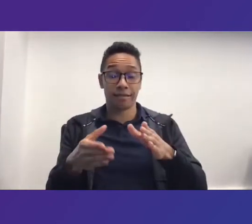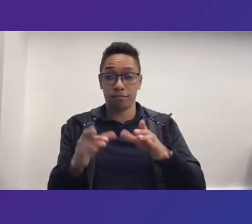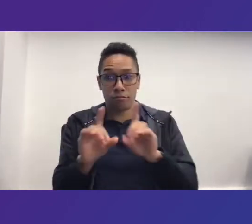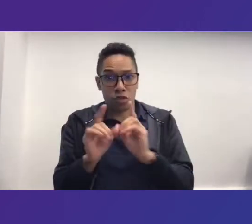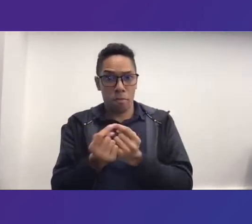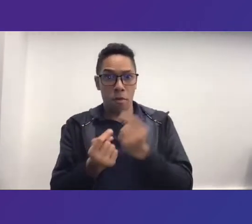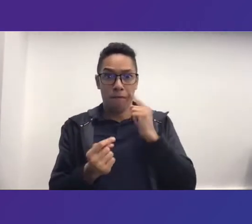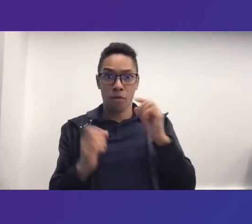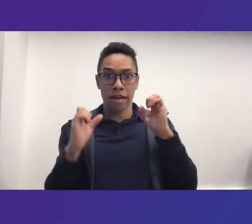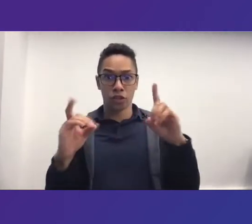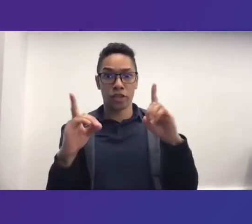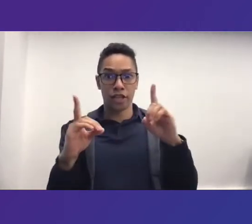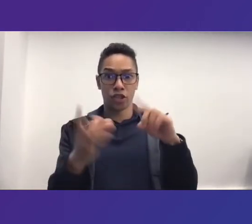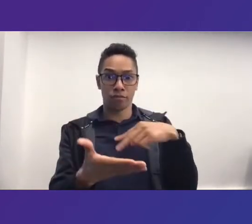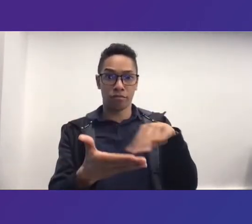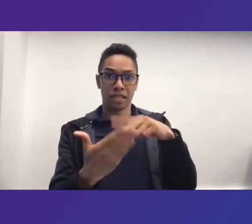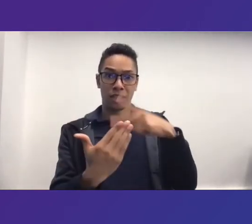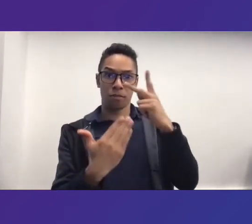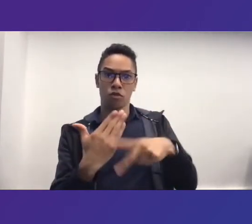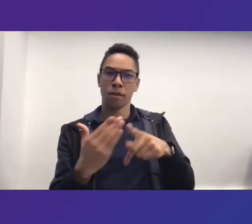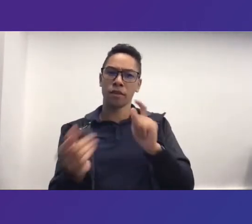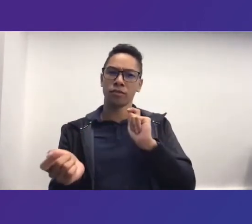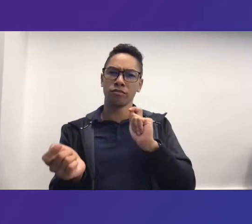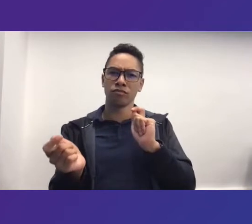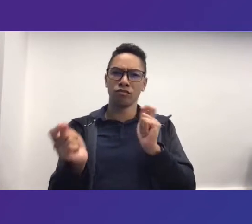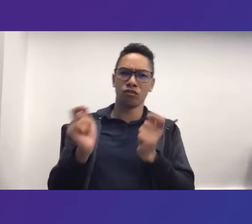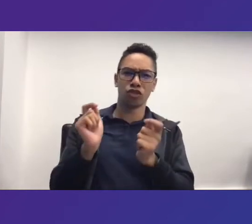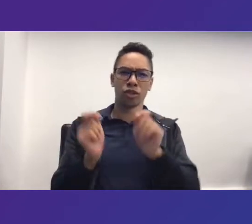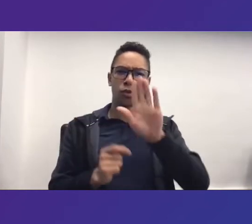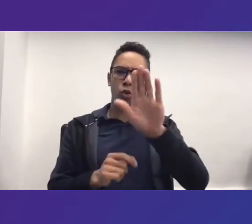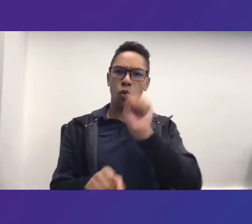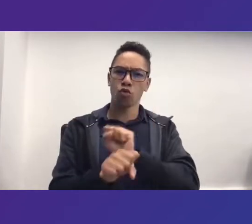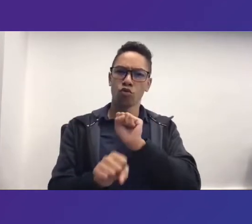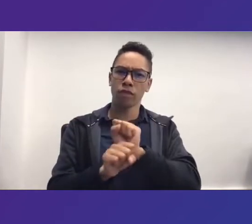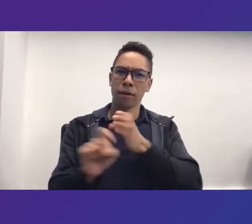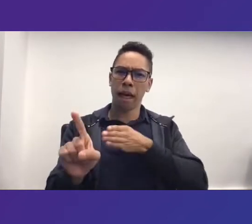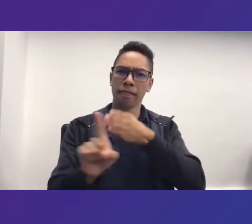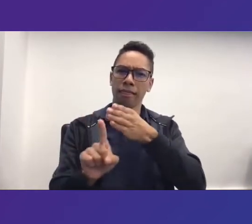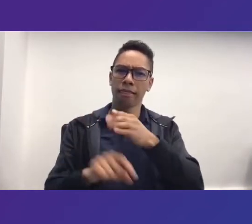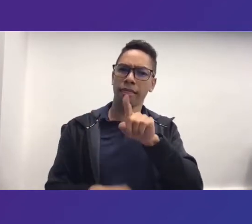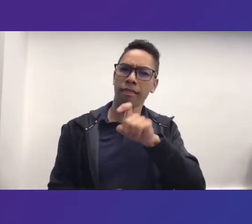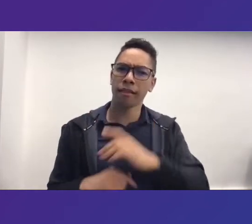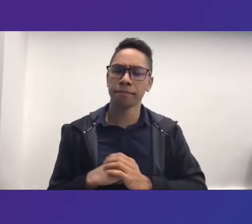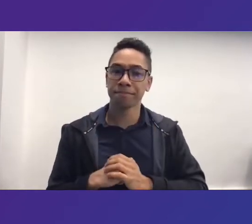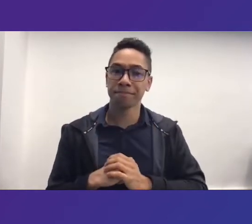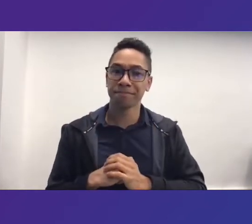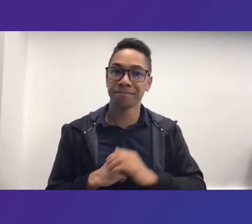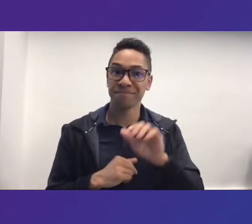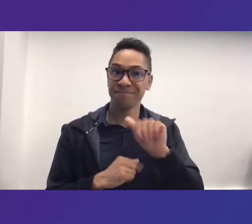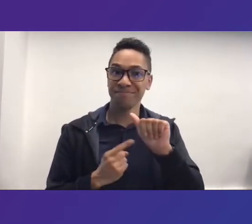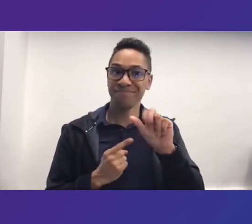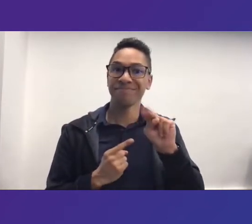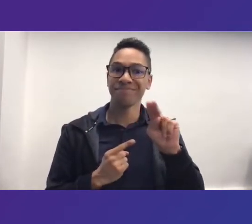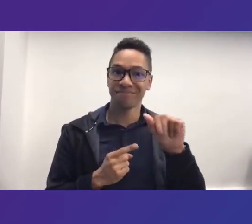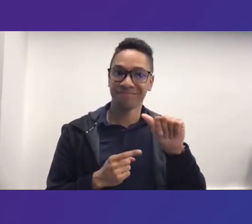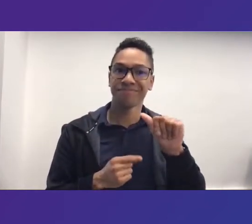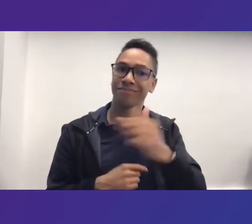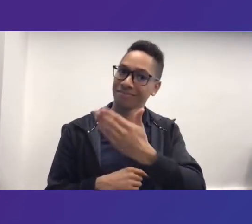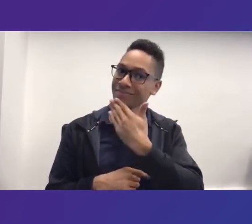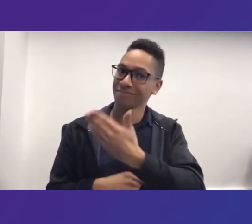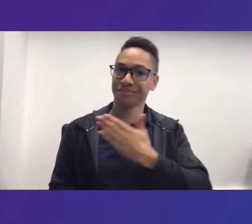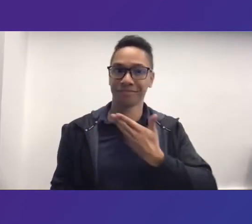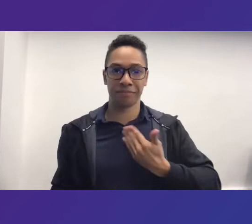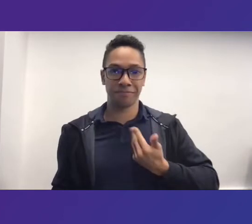Education dance program shaped your career path? Thank you, Paul. This is Anna. My